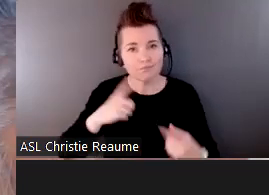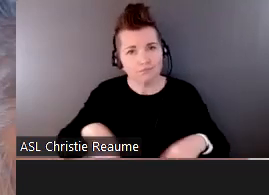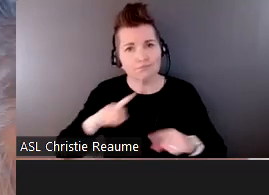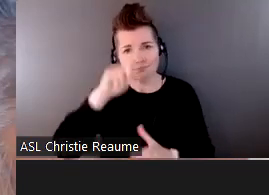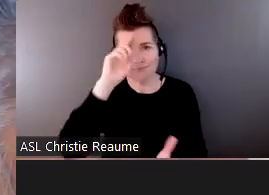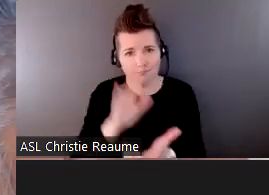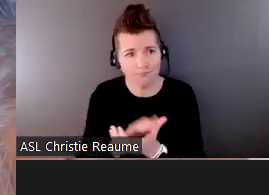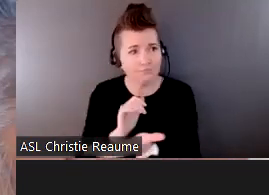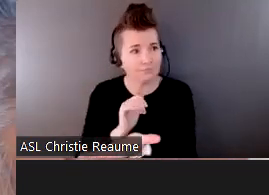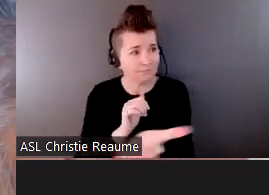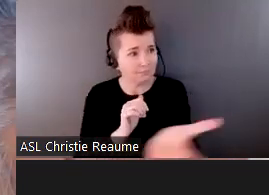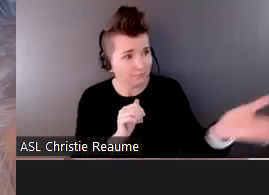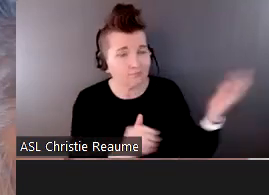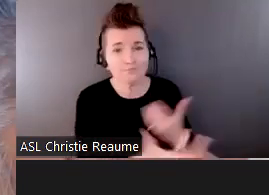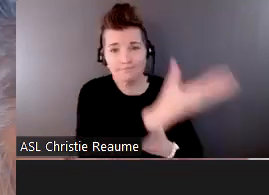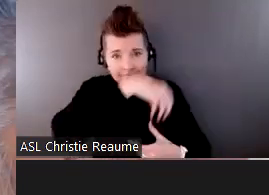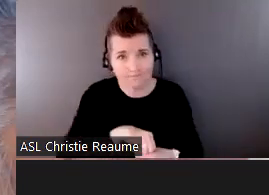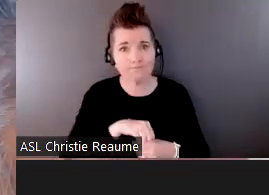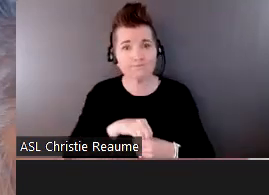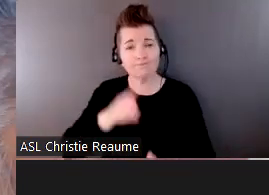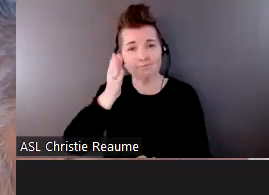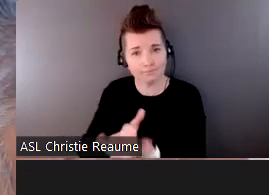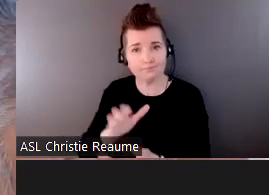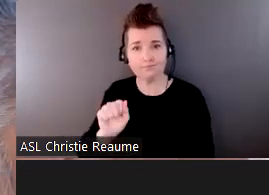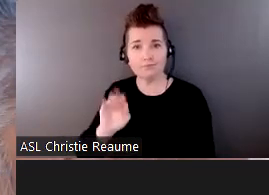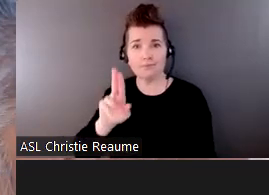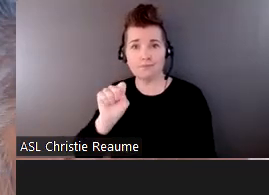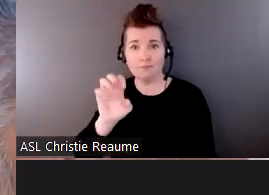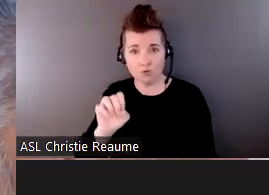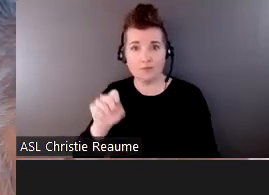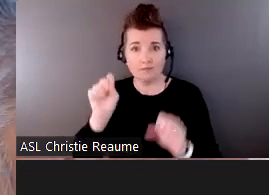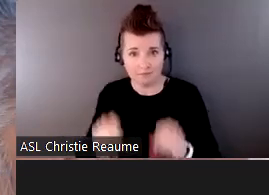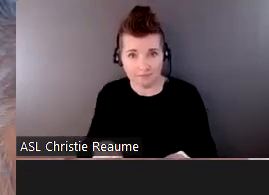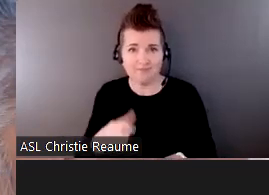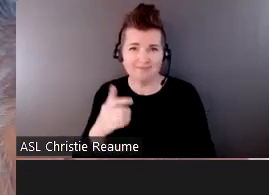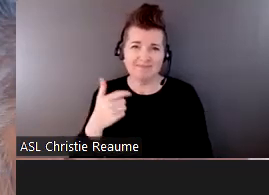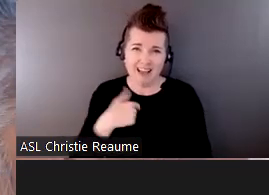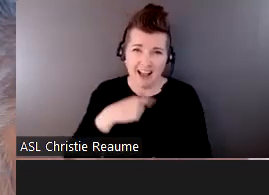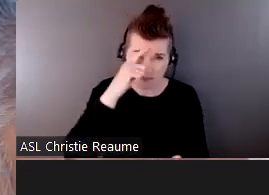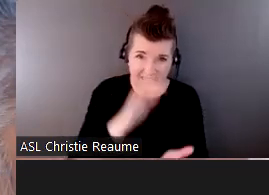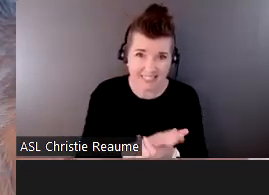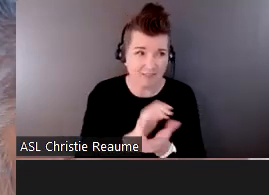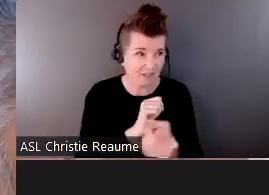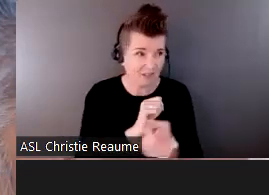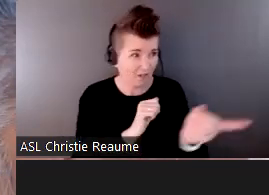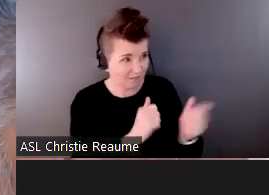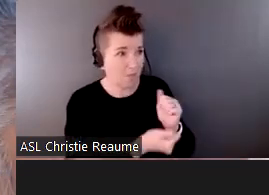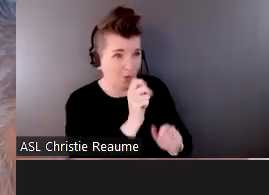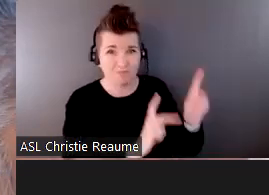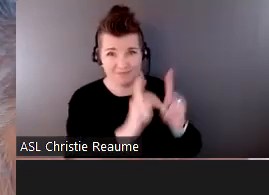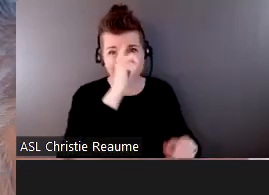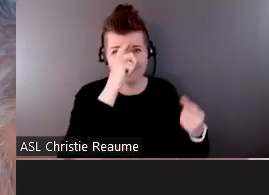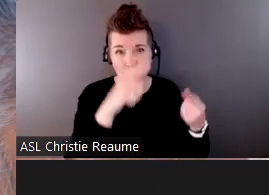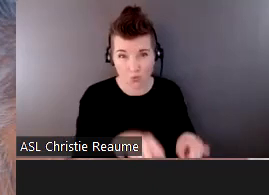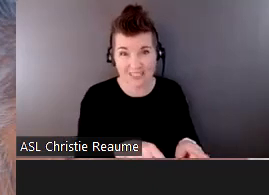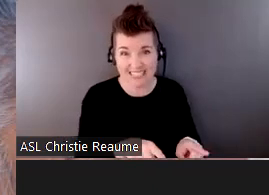doing this and I think that um myself and all my partners would probably agree and that every small action can make a big difference